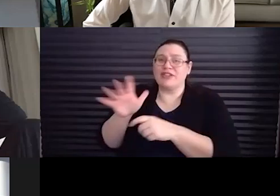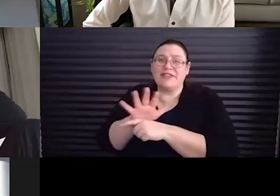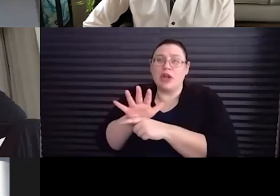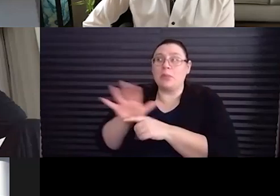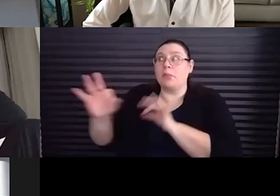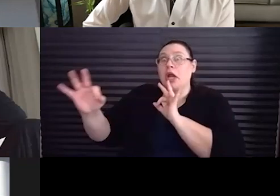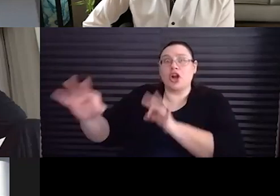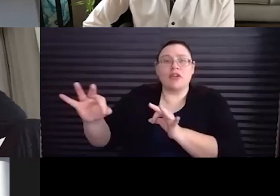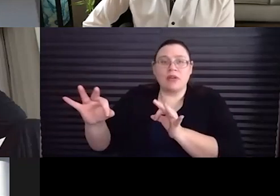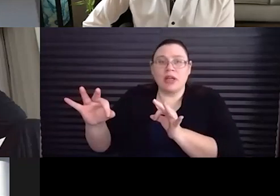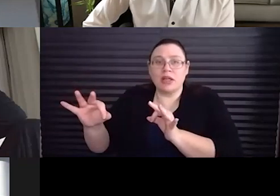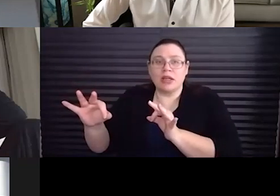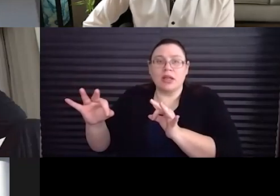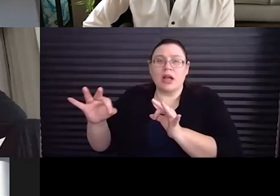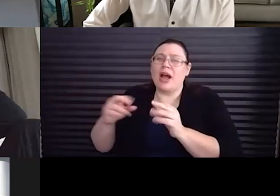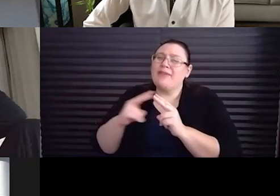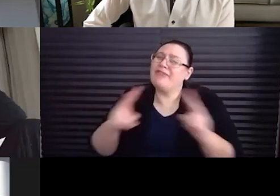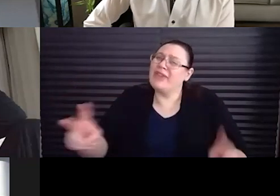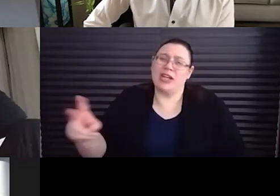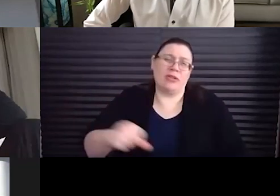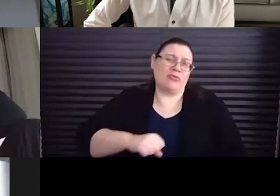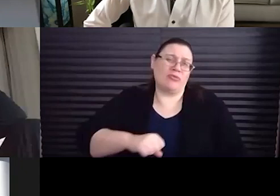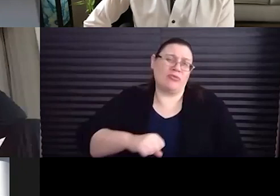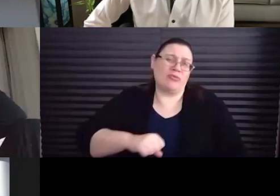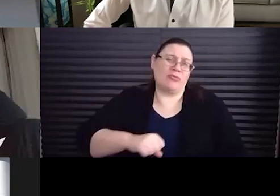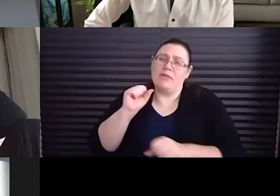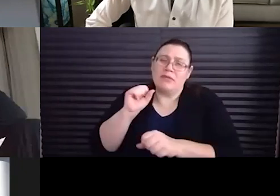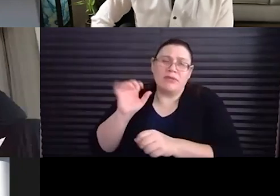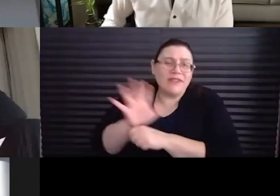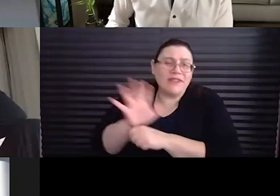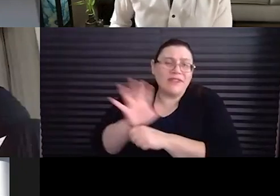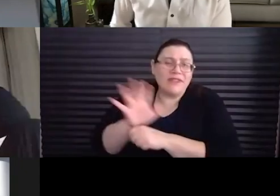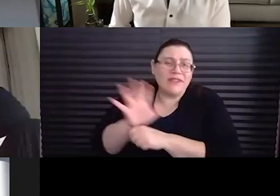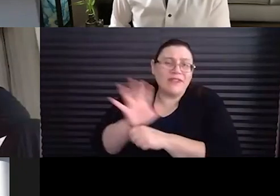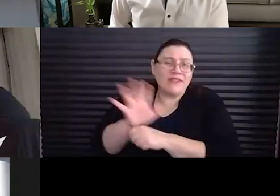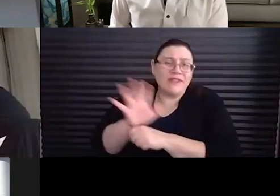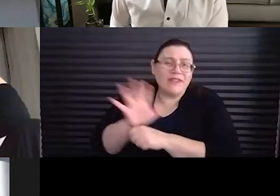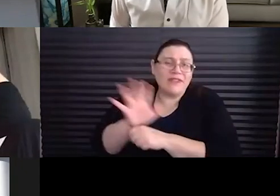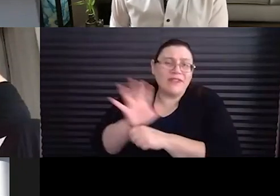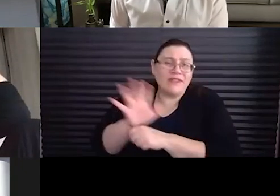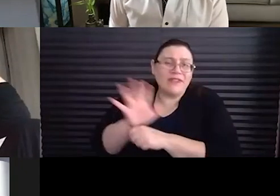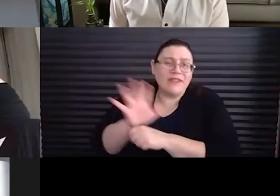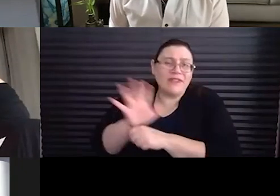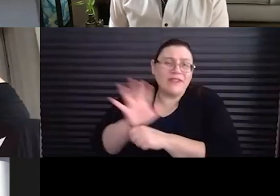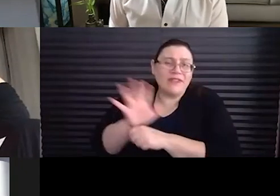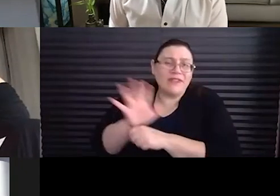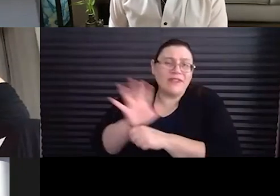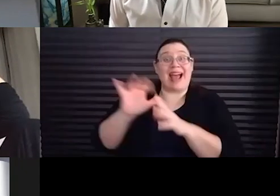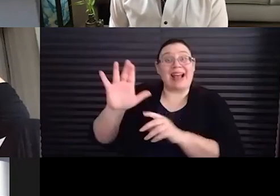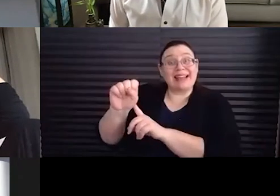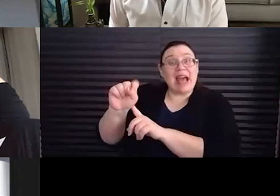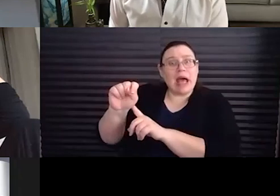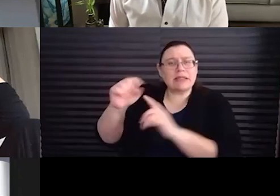I'm incredibly proud of it. I'm incredibly proud of the people that I was able to bring on with it. And it's an incredibly diverse cast. And so